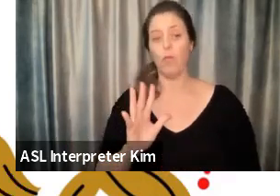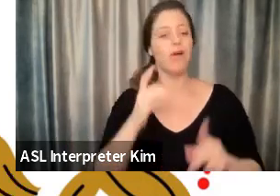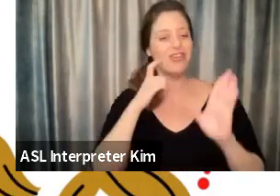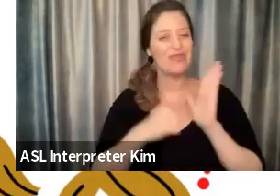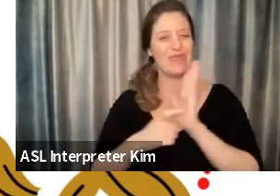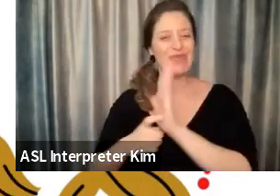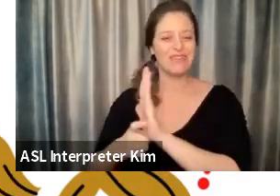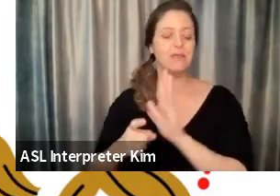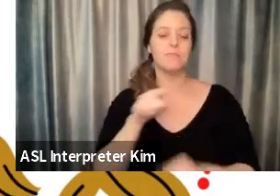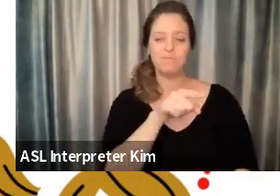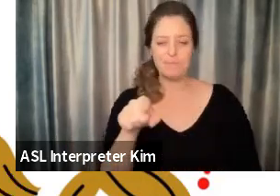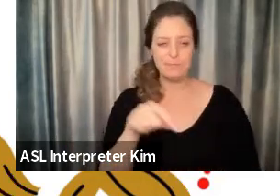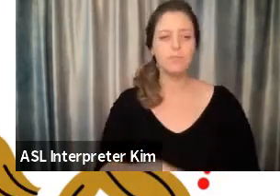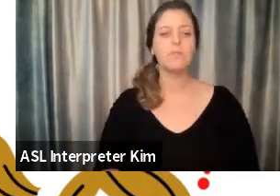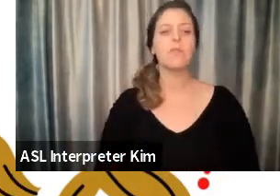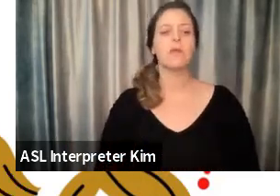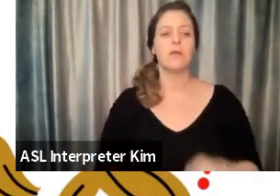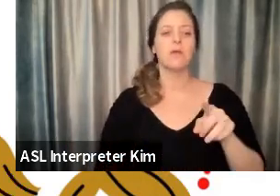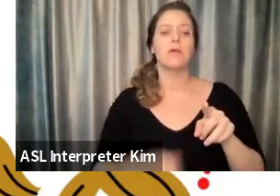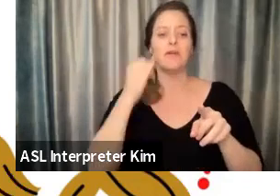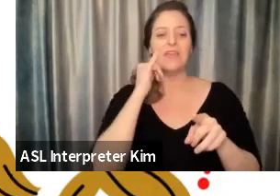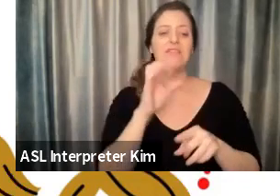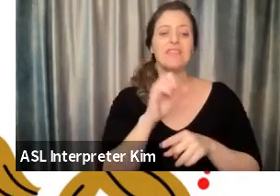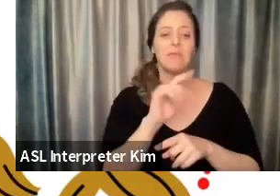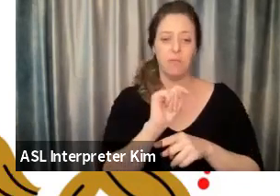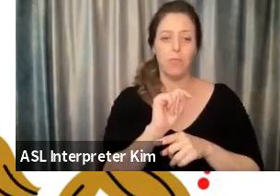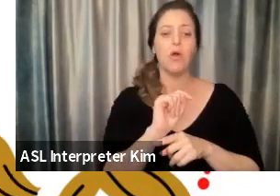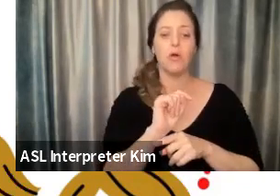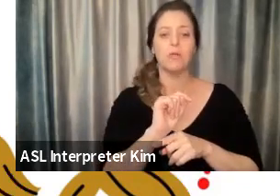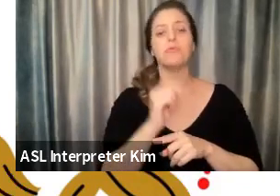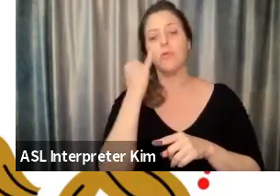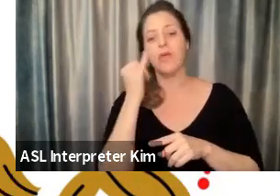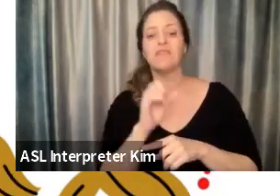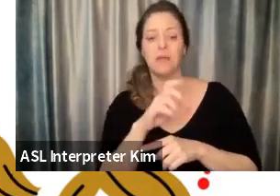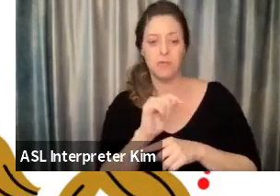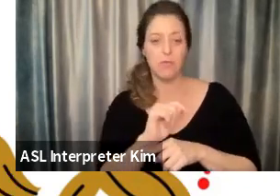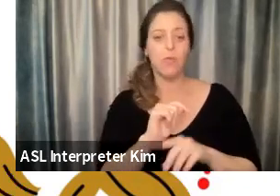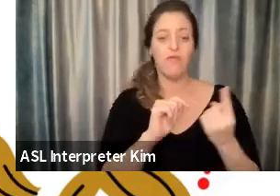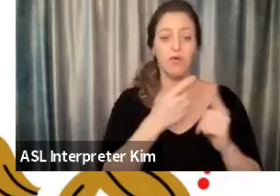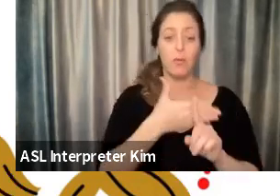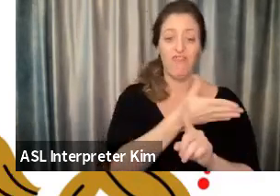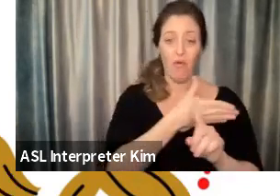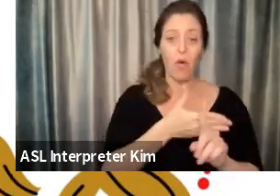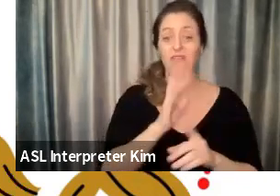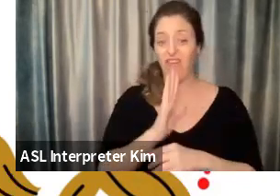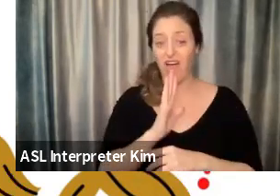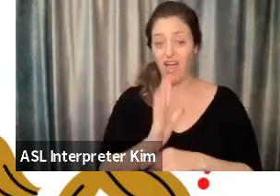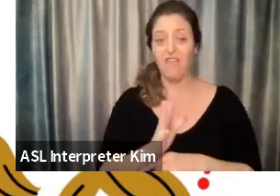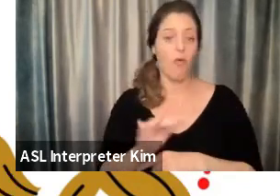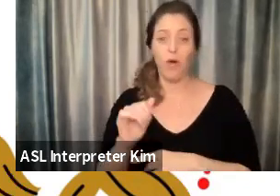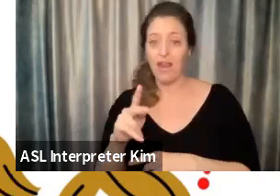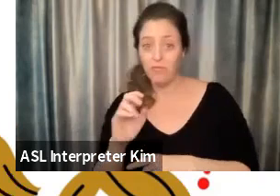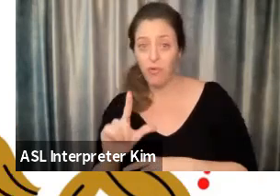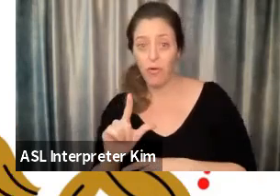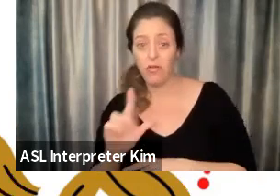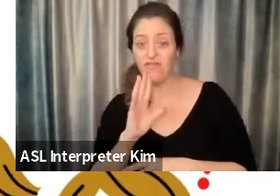on September 1st or before, meaning if they have a birthday in March, if they're going to be 5 or going to be 5 in April,